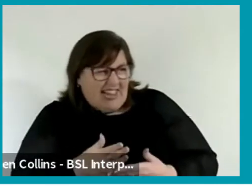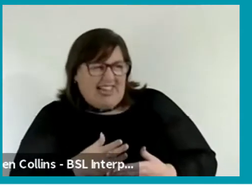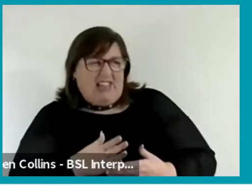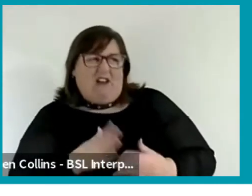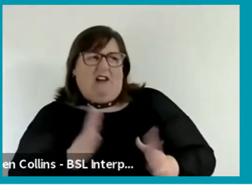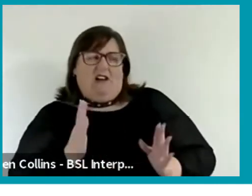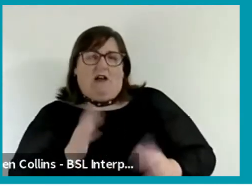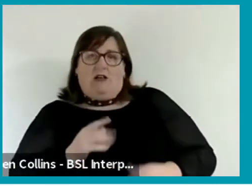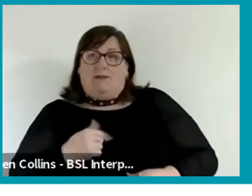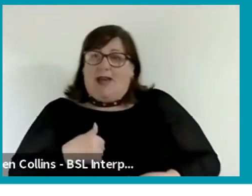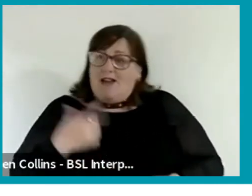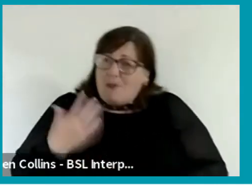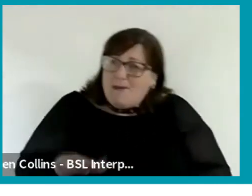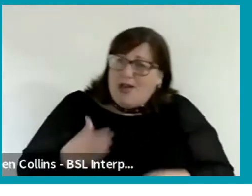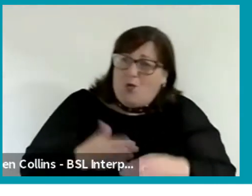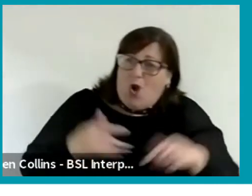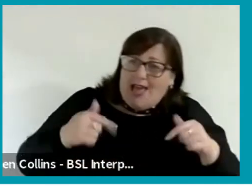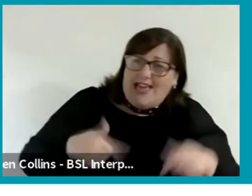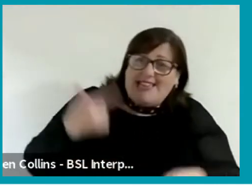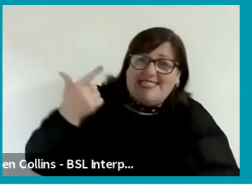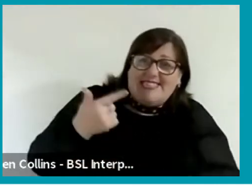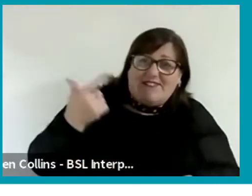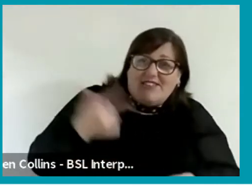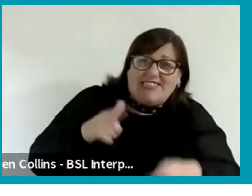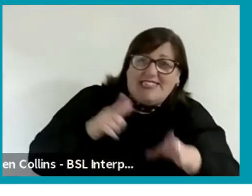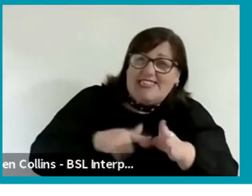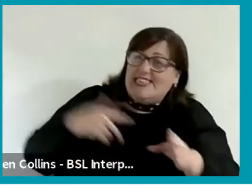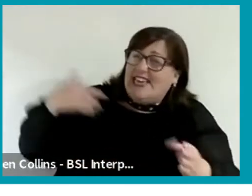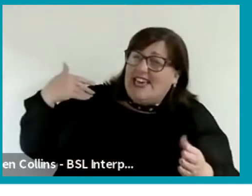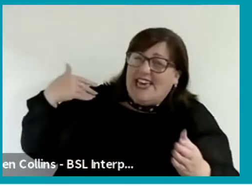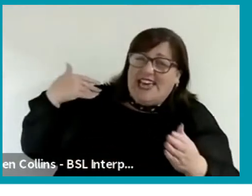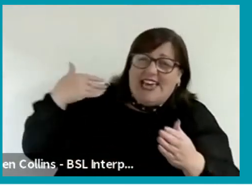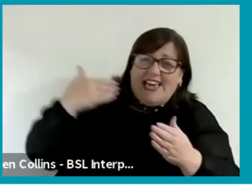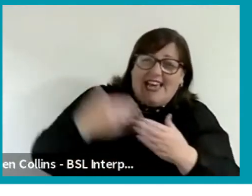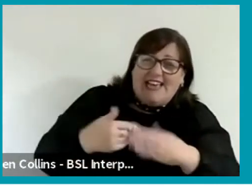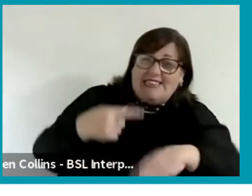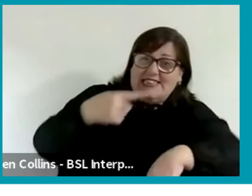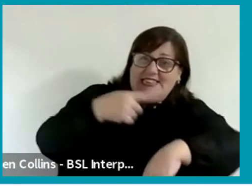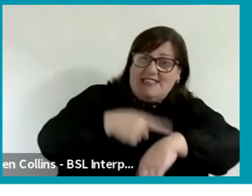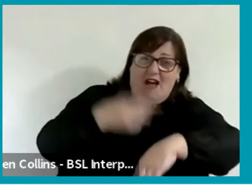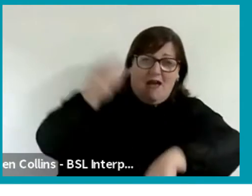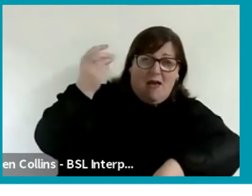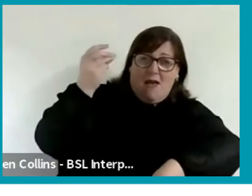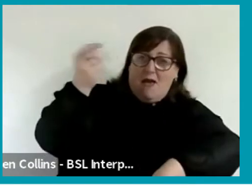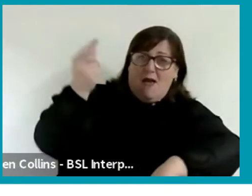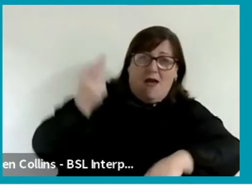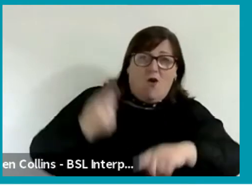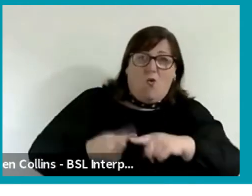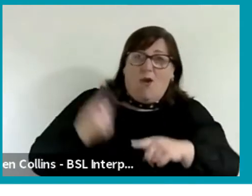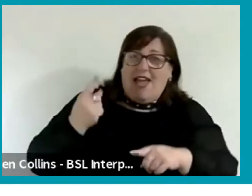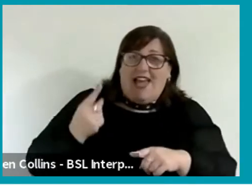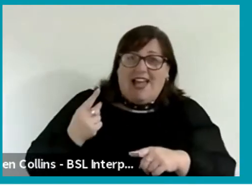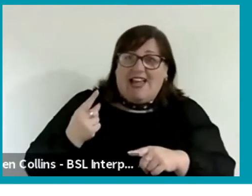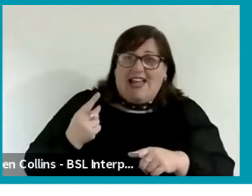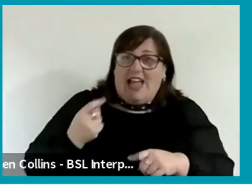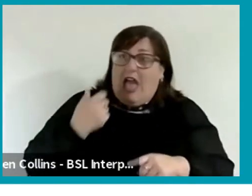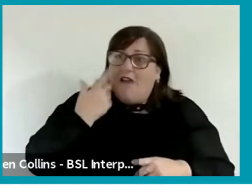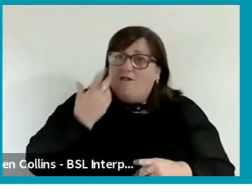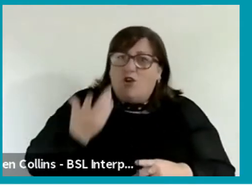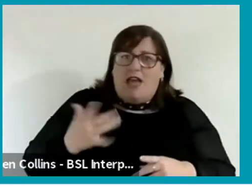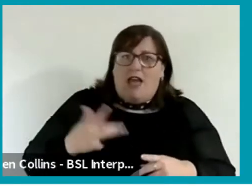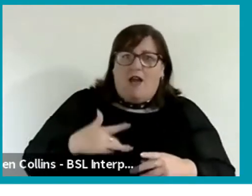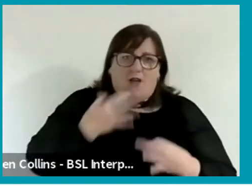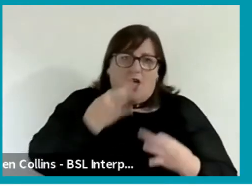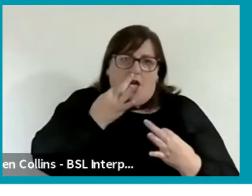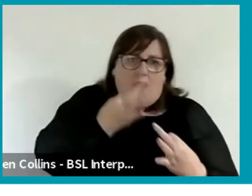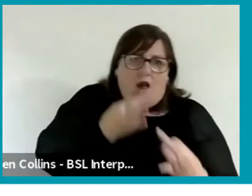by. I honestly, and every day is different, and every day keeps me engaged. I'm my own strengths